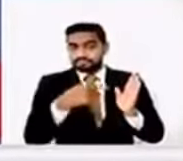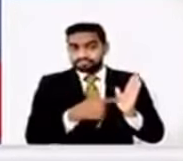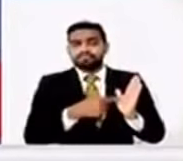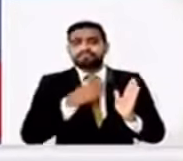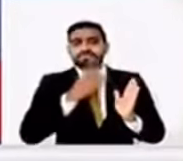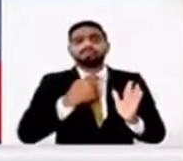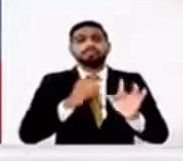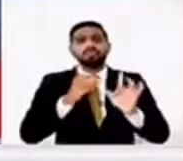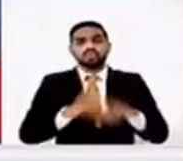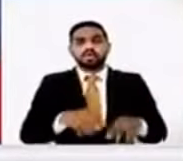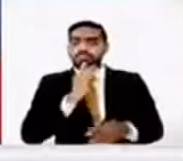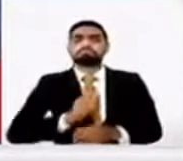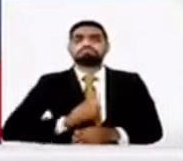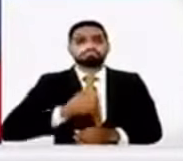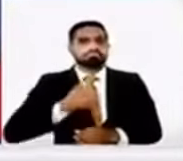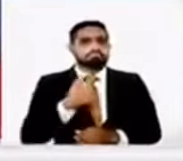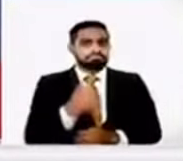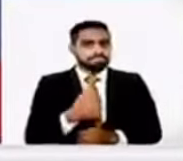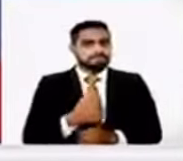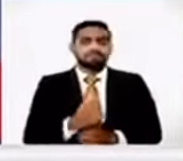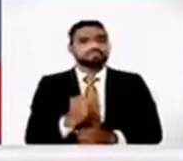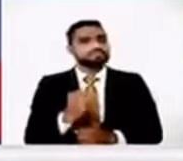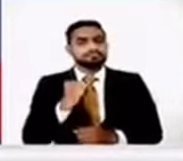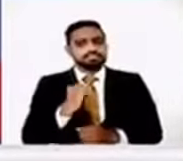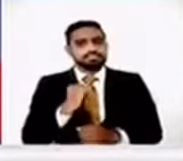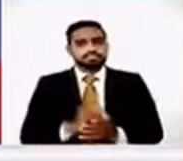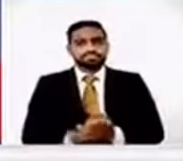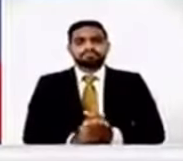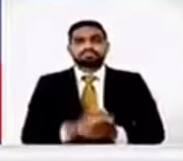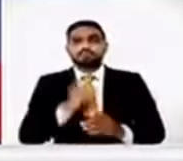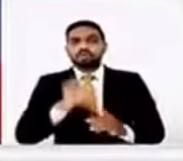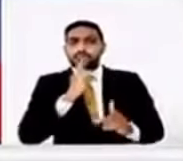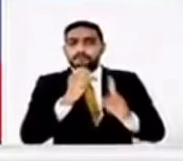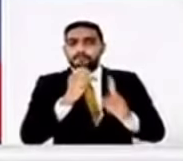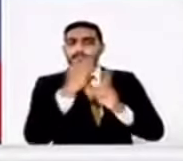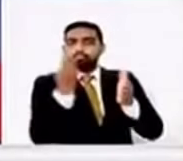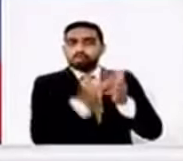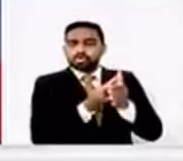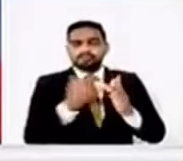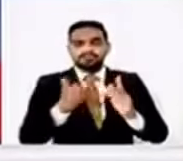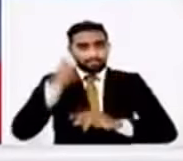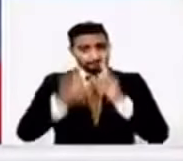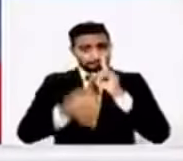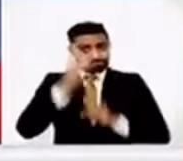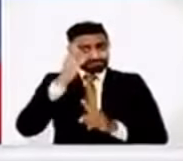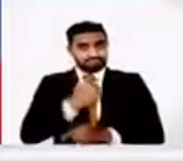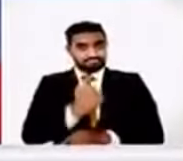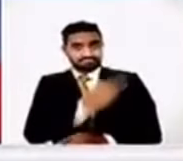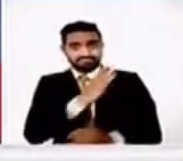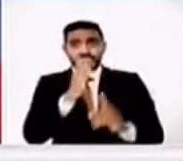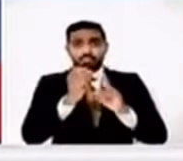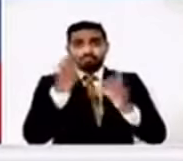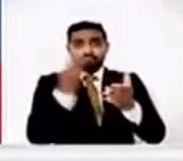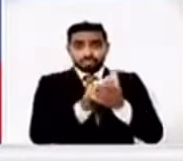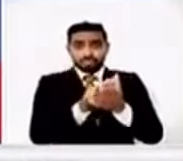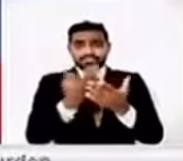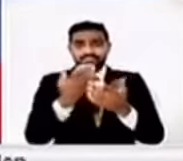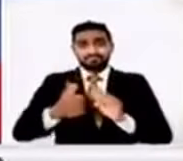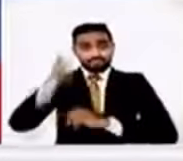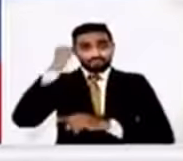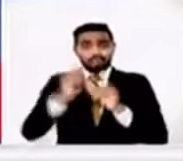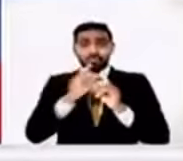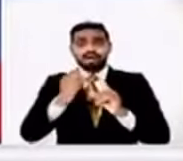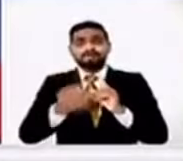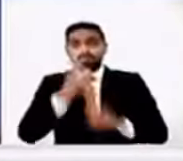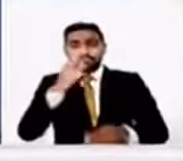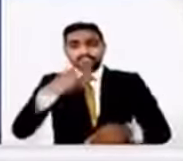with the policy document that President Gotabaya Rajapaksa presented to the people in 2019, the Vistas